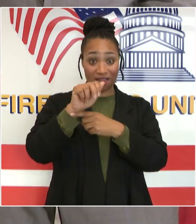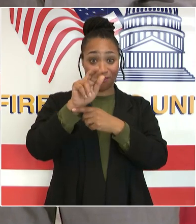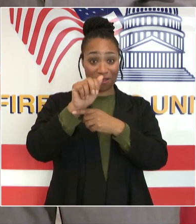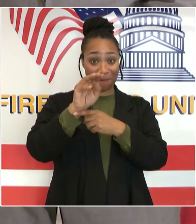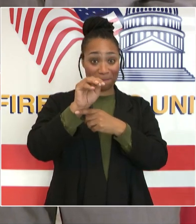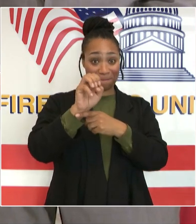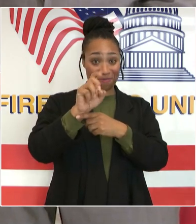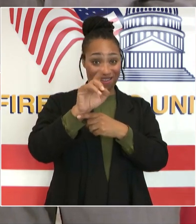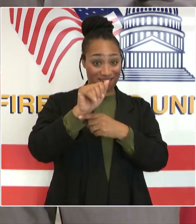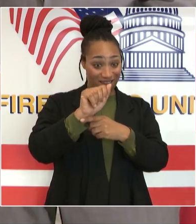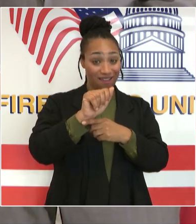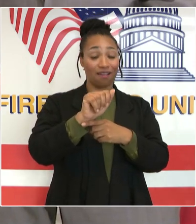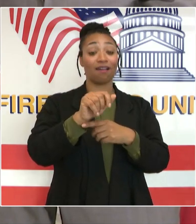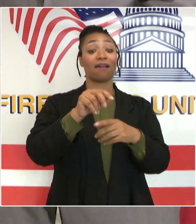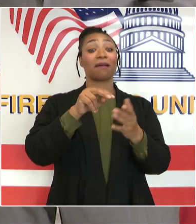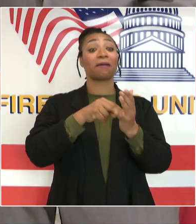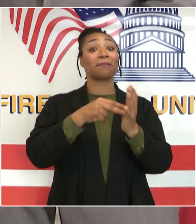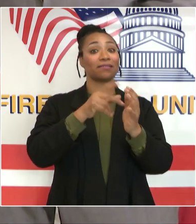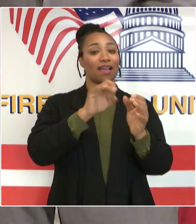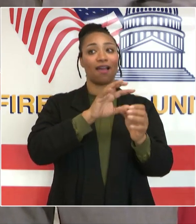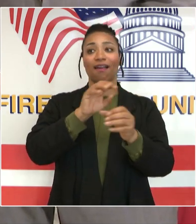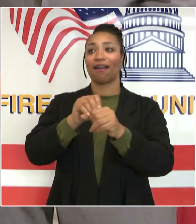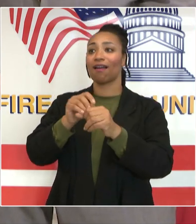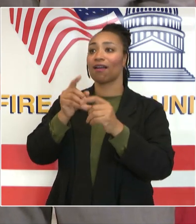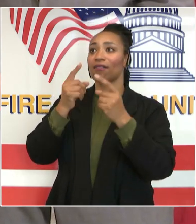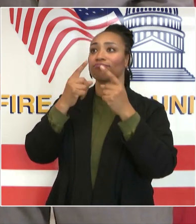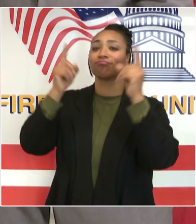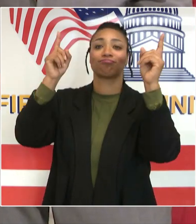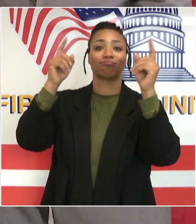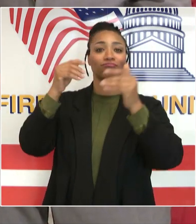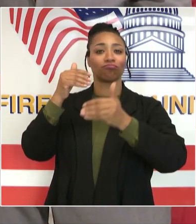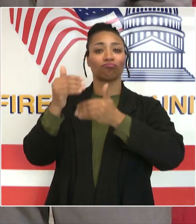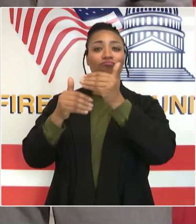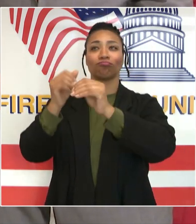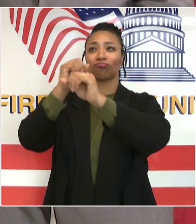dreams of combining emergency response and medical care.